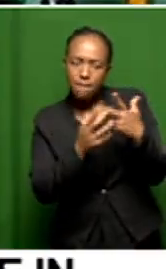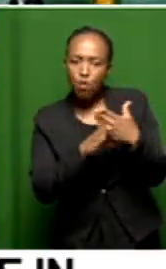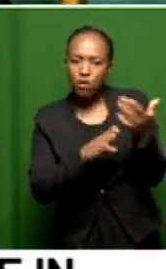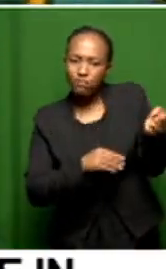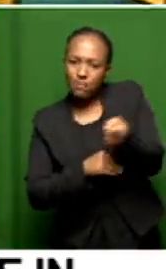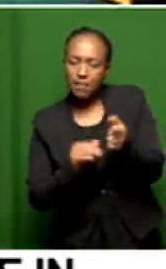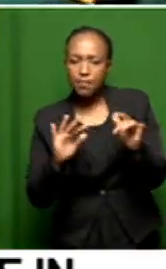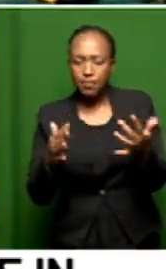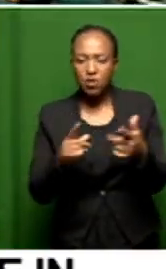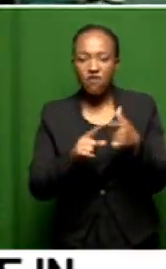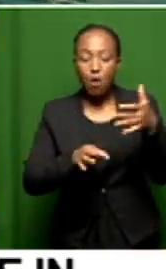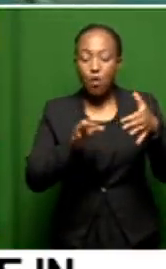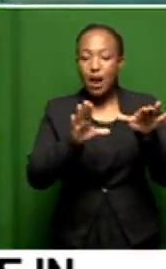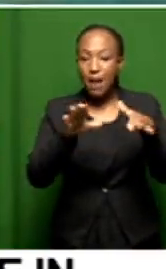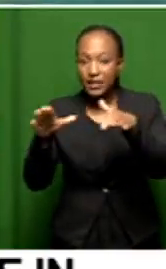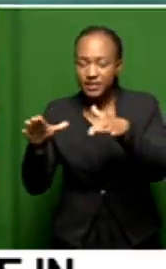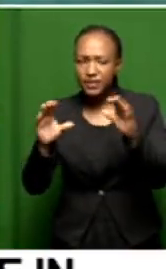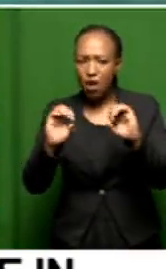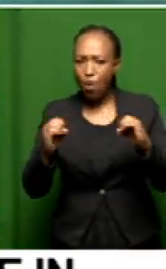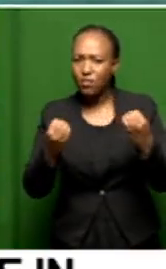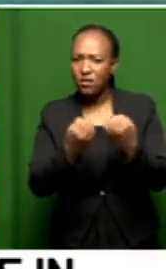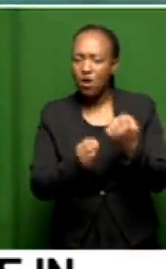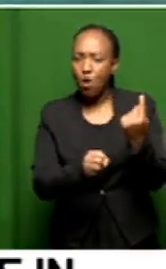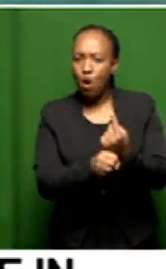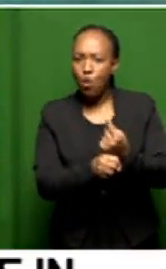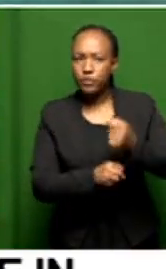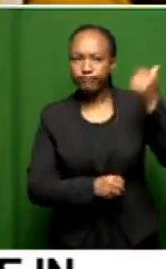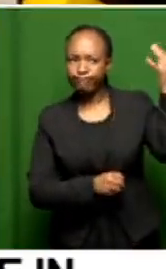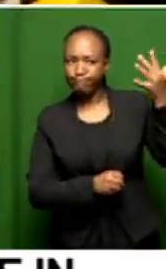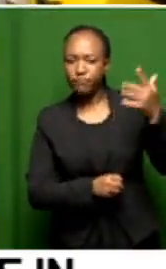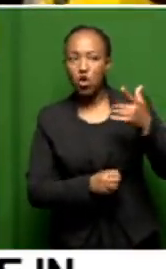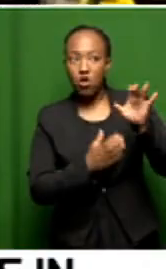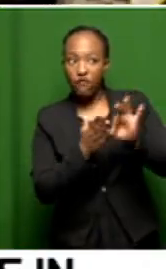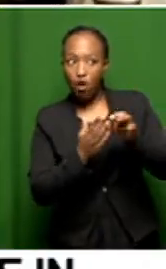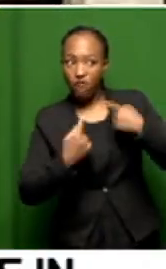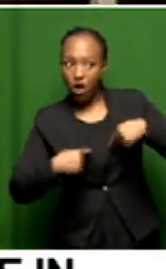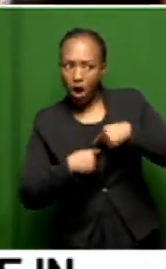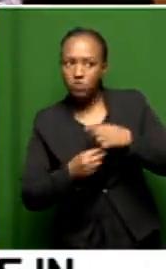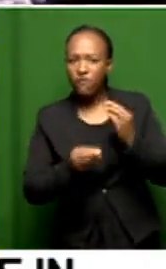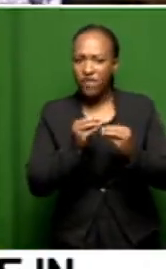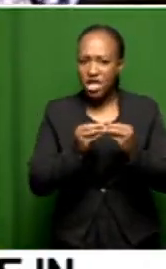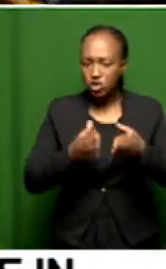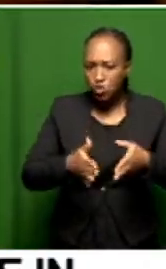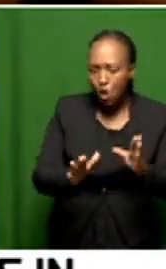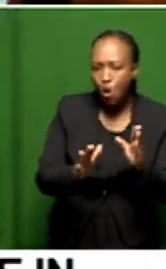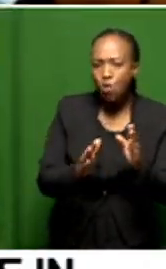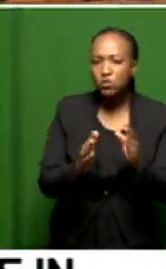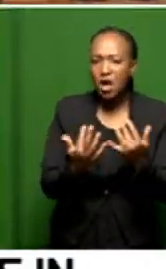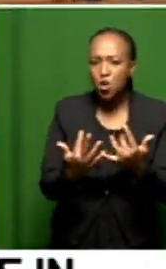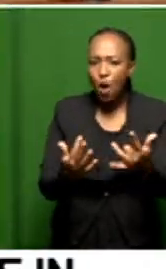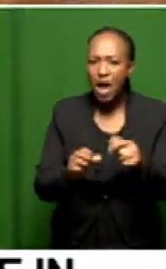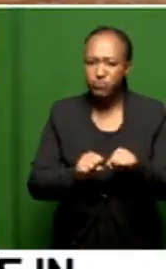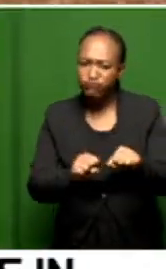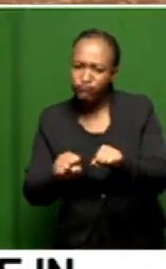you would find these political organizations always presenting, such as, if you vote for us, we will fix roads, we will cut grass, and so forth and so